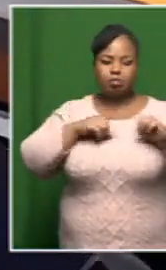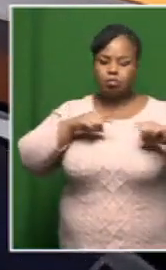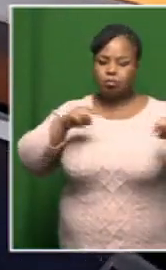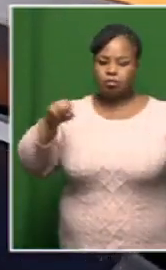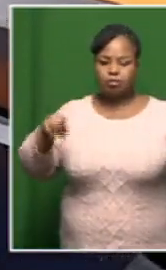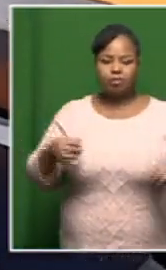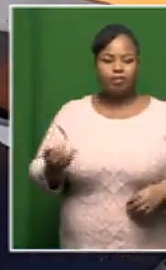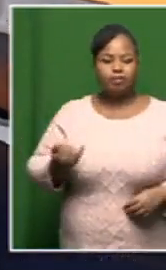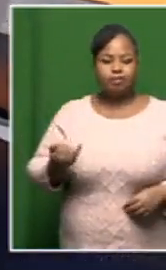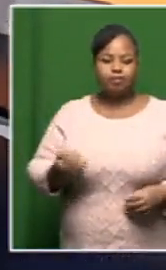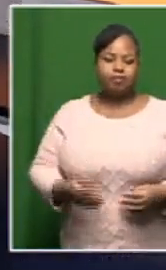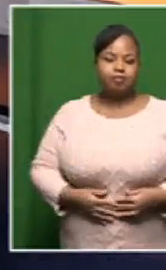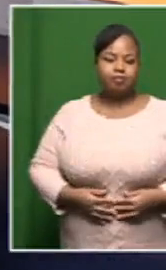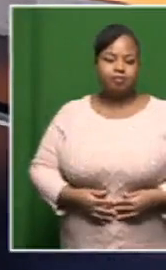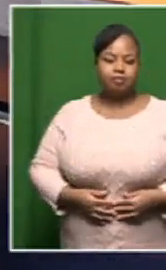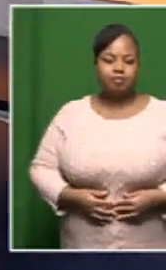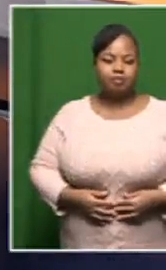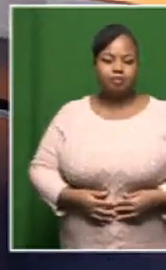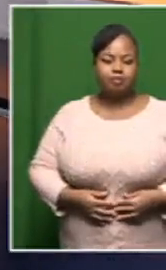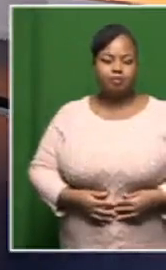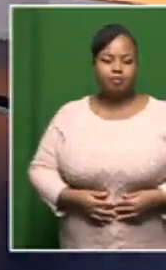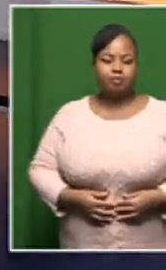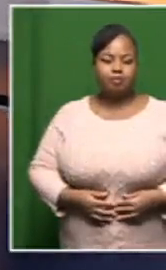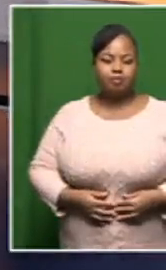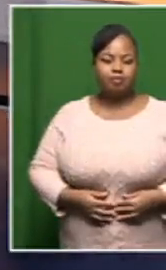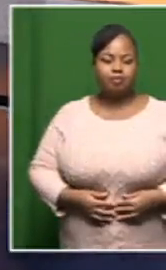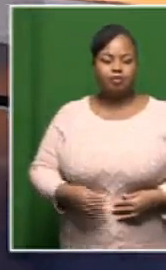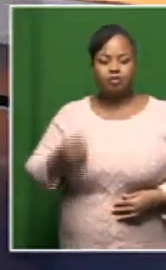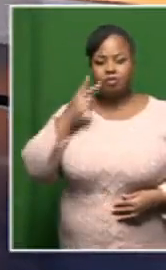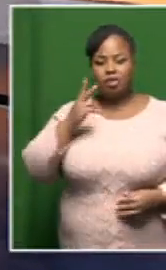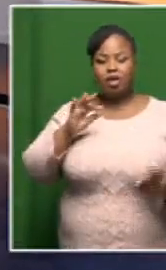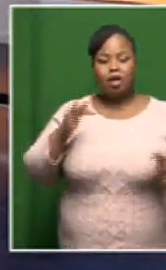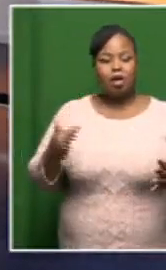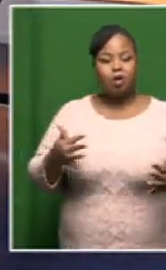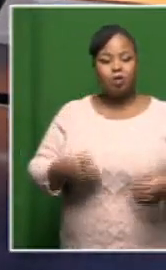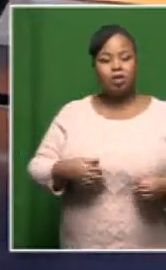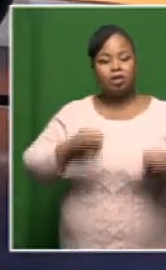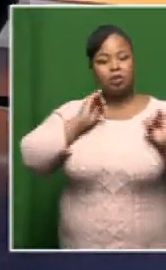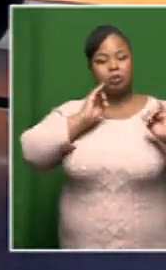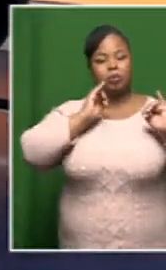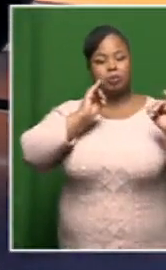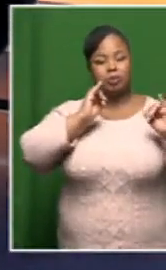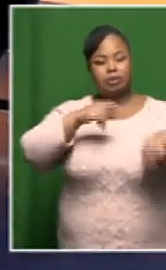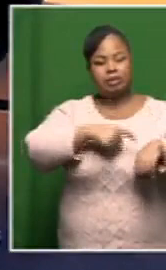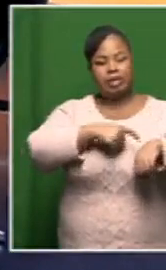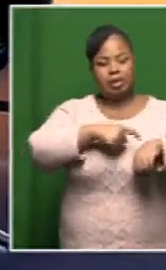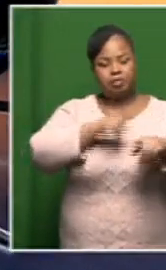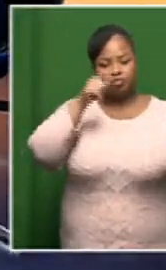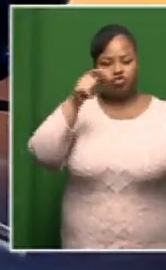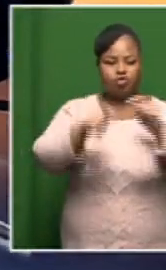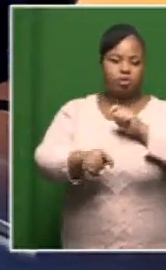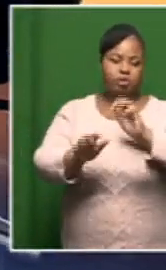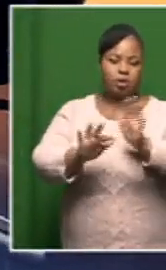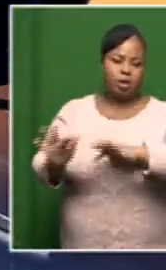instance, some looks into like how they overcame that dark period. To some, it was